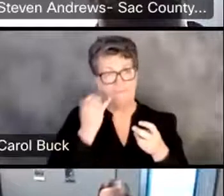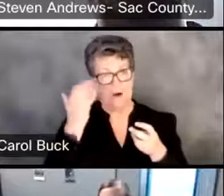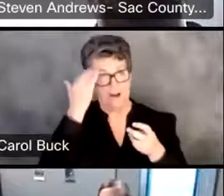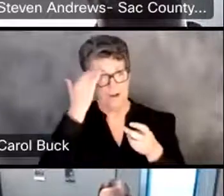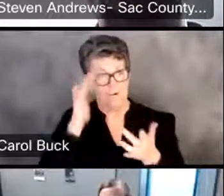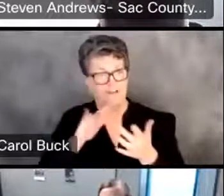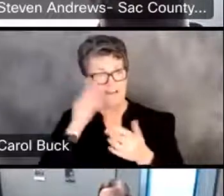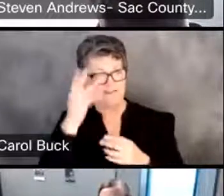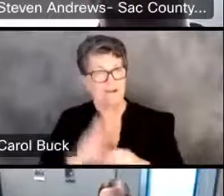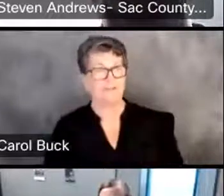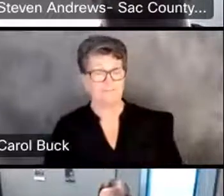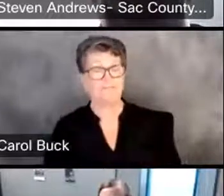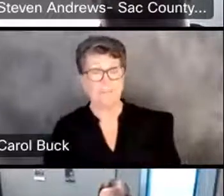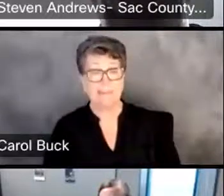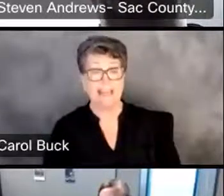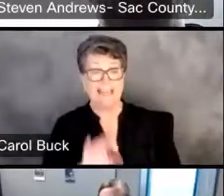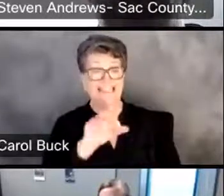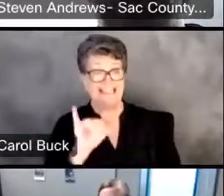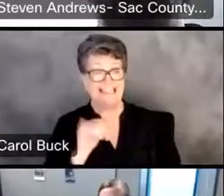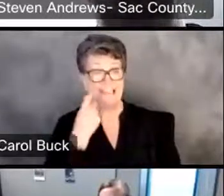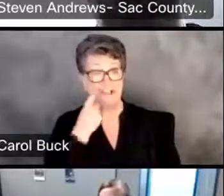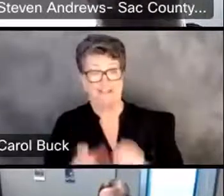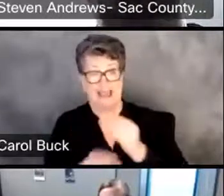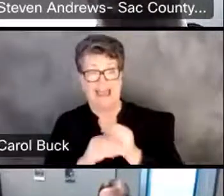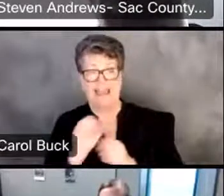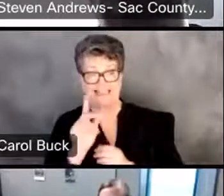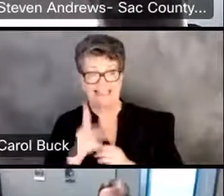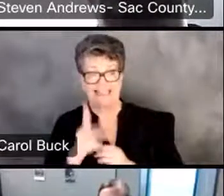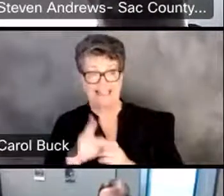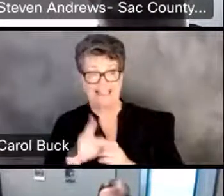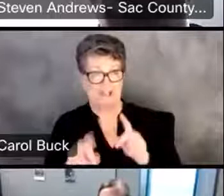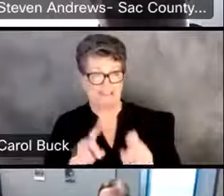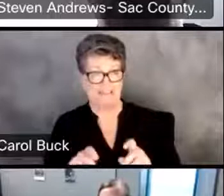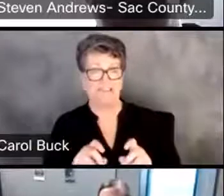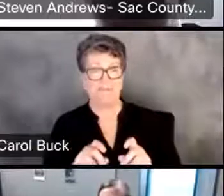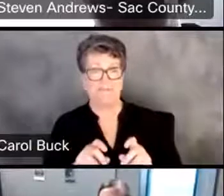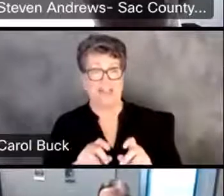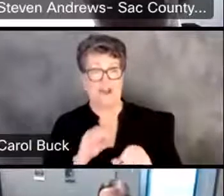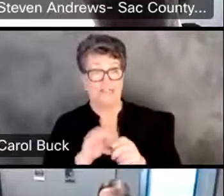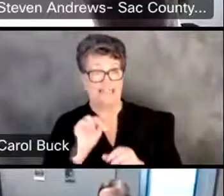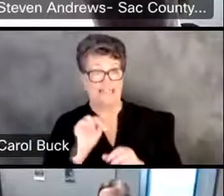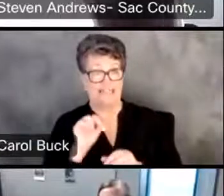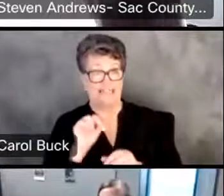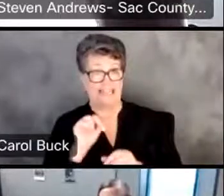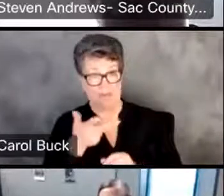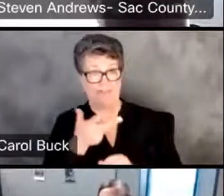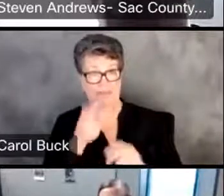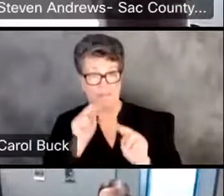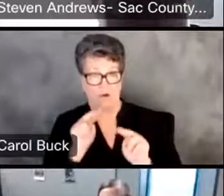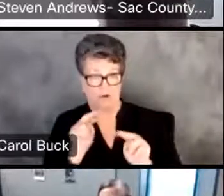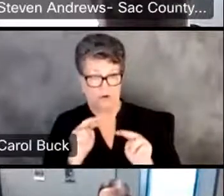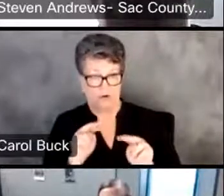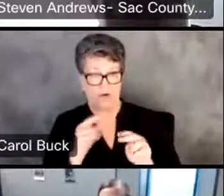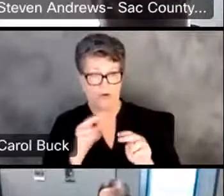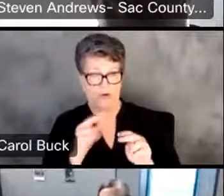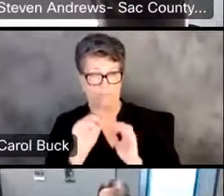Yeah, so Cindy just put in the chat the SDP questions. There's actually an inbox that all 3 of them monitor, and those